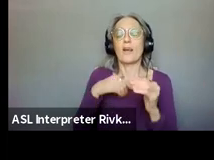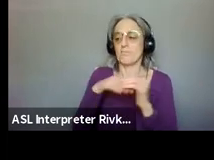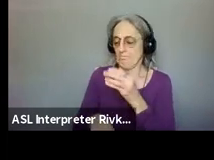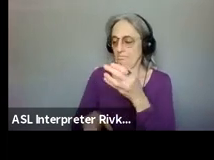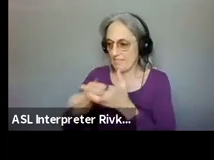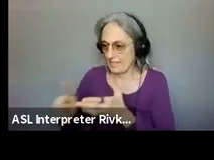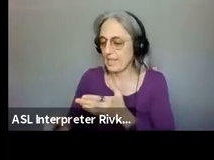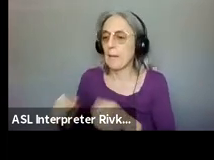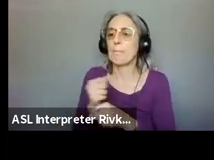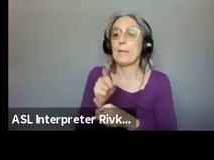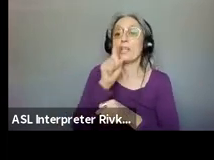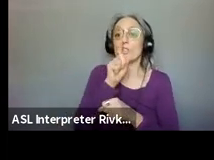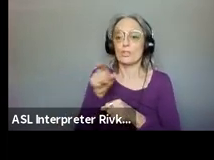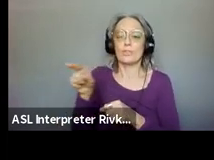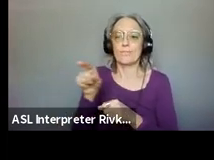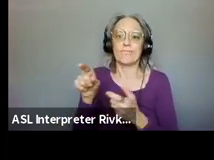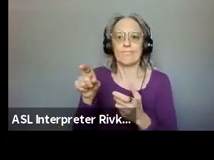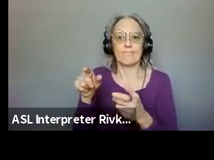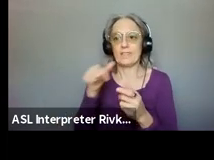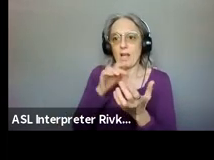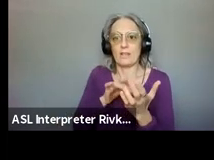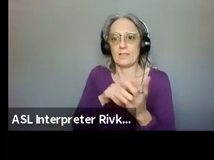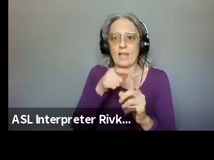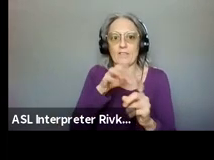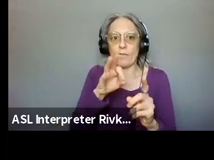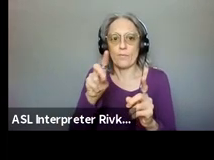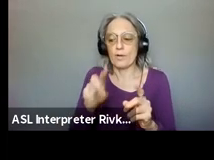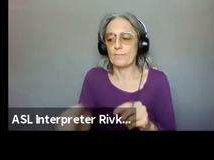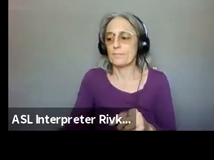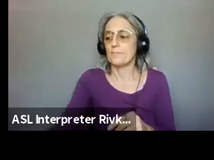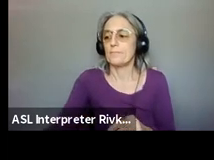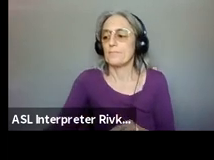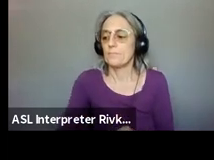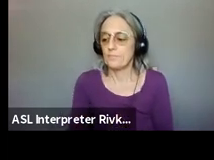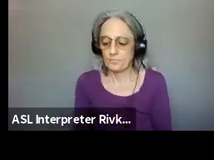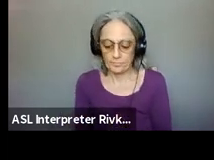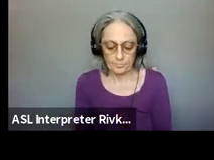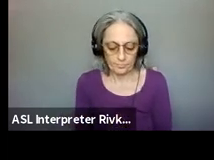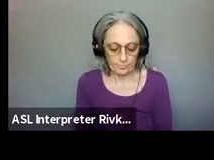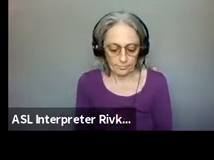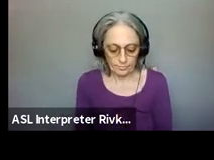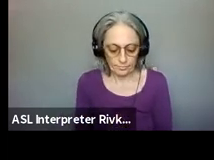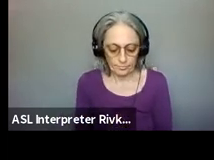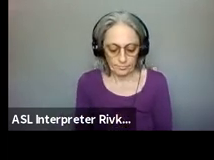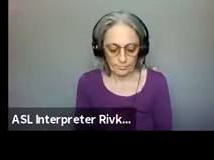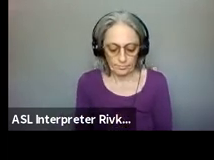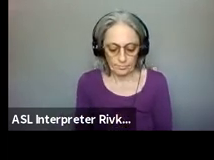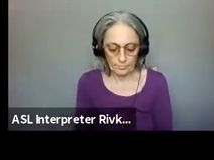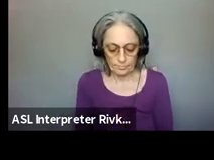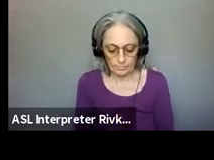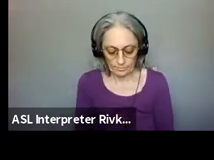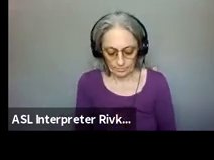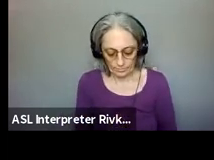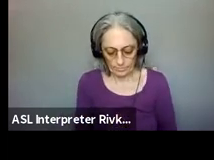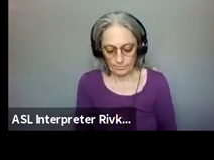to make sure that they're not being exploited in any way, shape, or form. And in the PowerPoint that should be in the materials, I have a